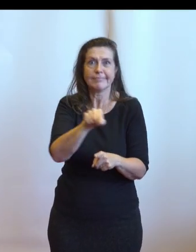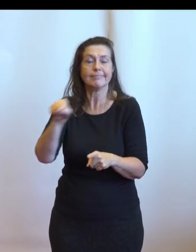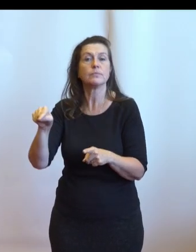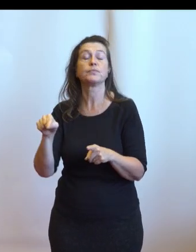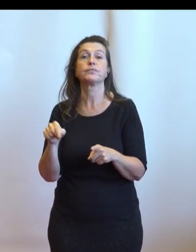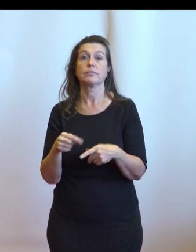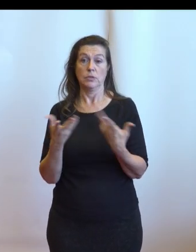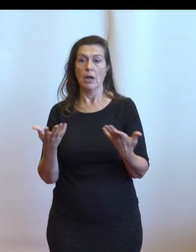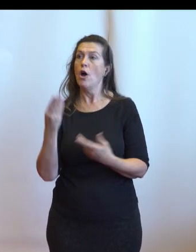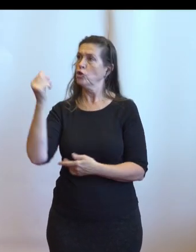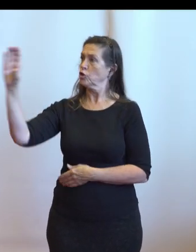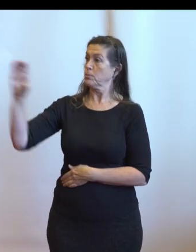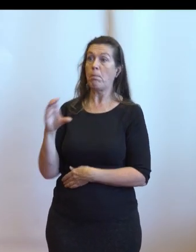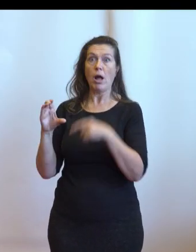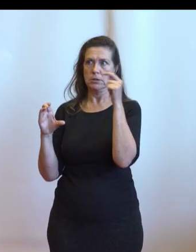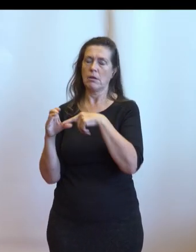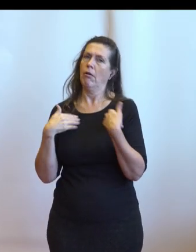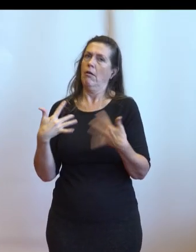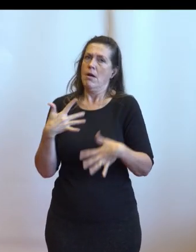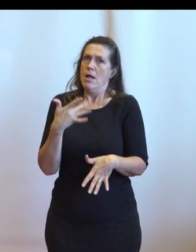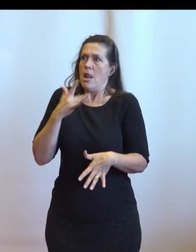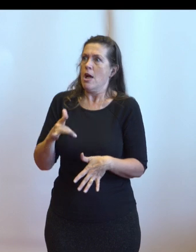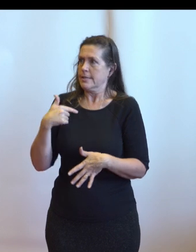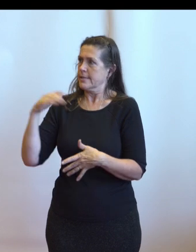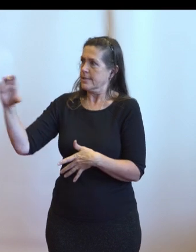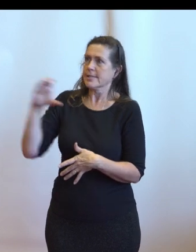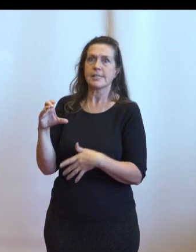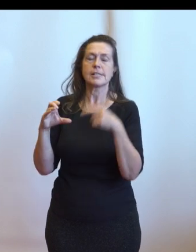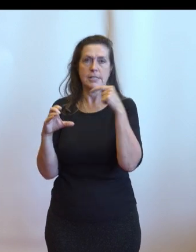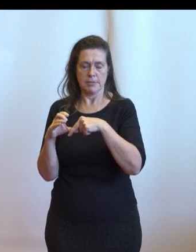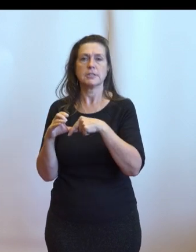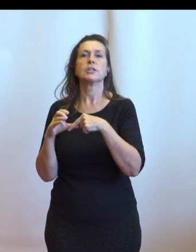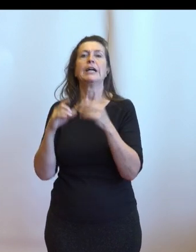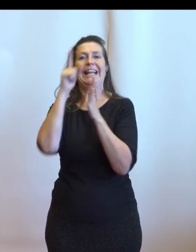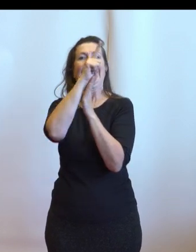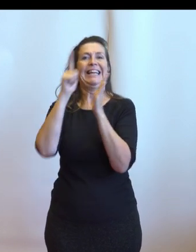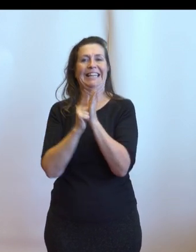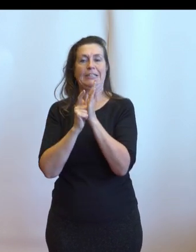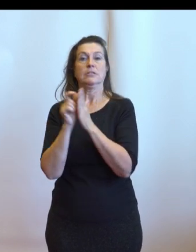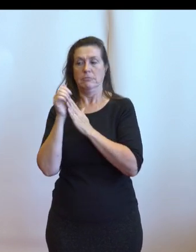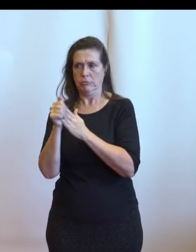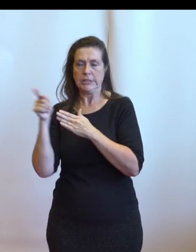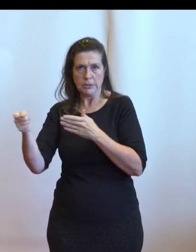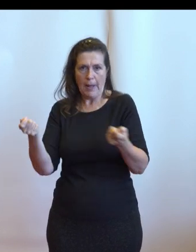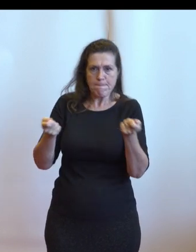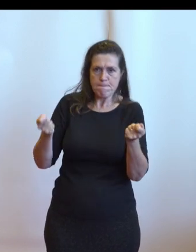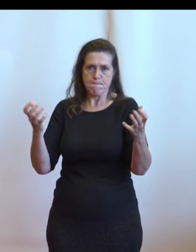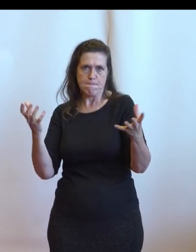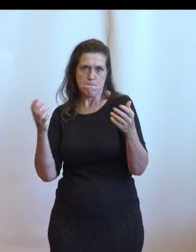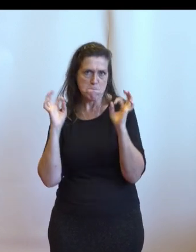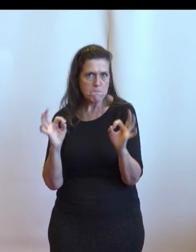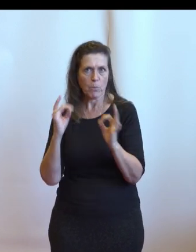this program, so that we are very lucky to have our global legal lead at Accenture, who is running this program and really